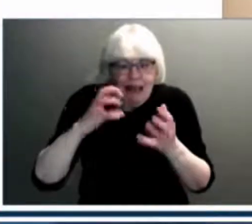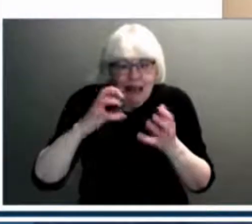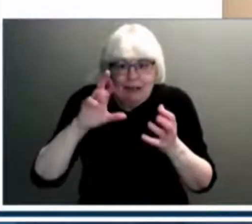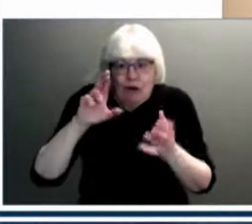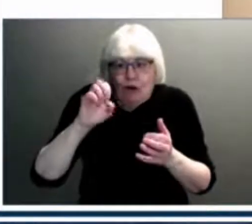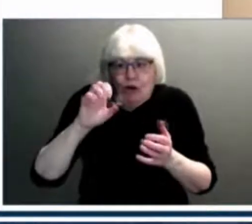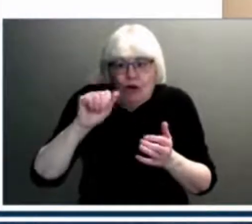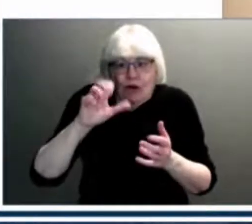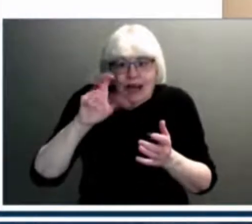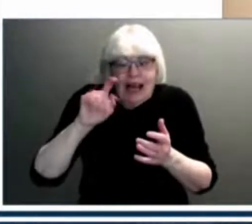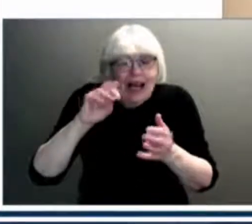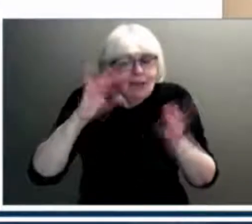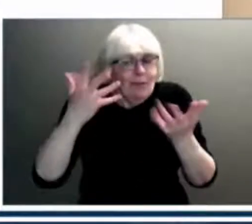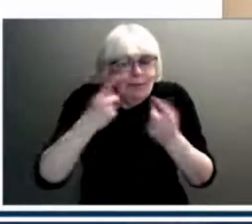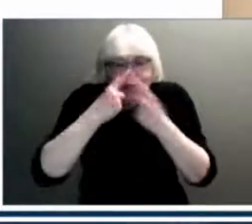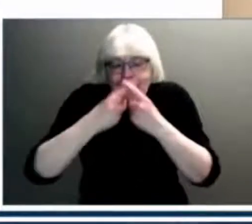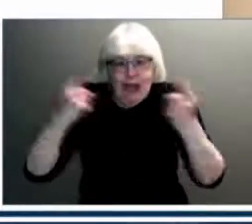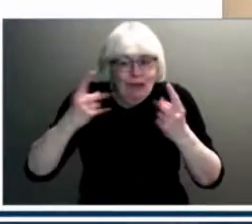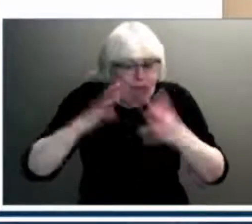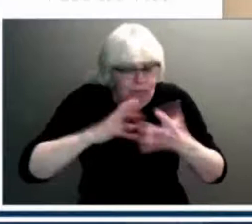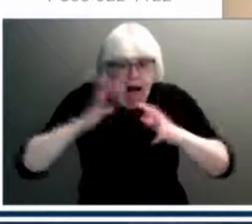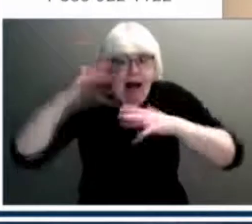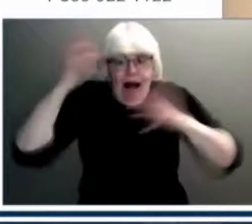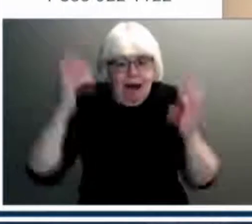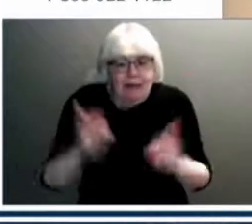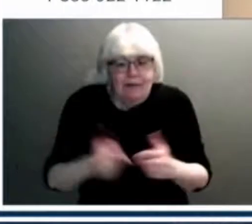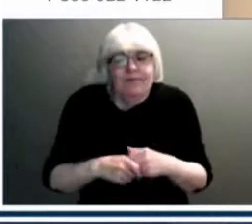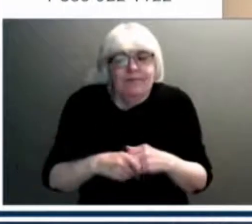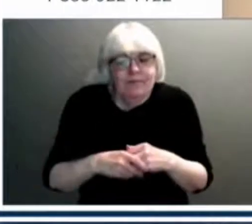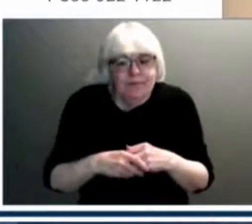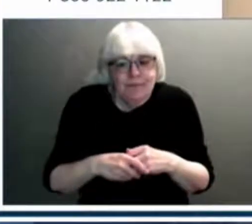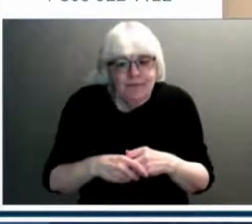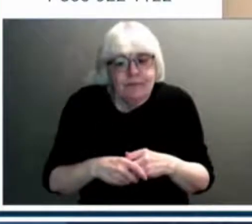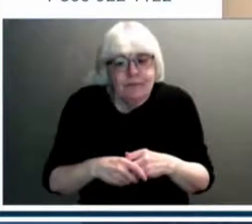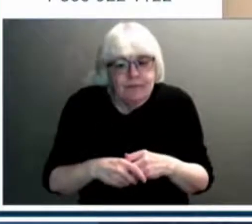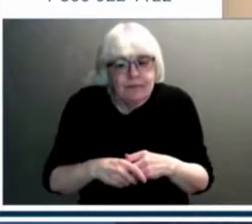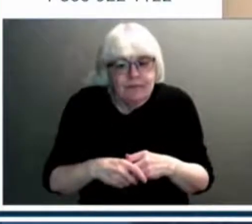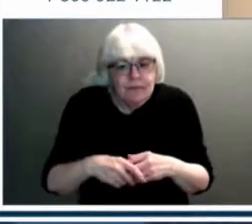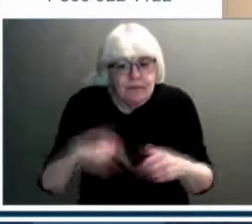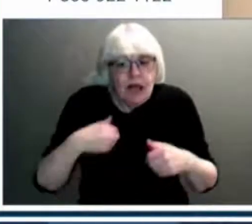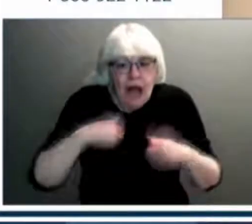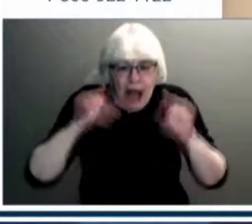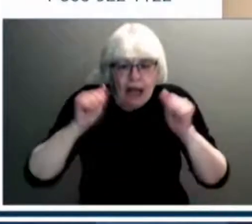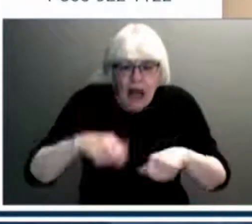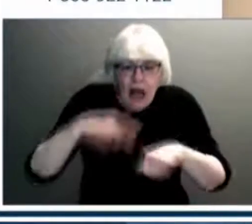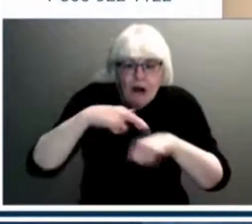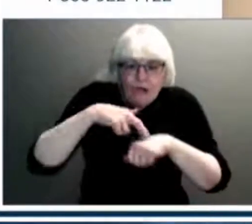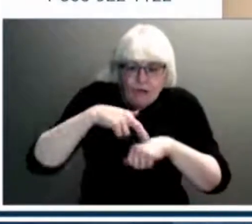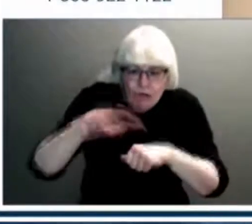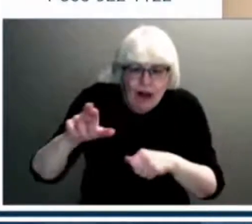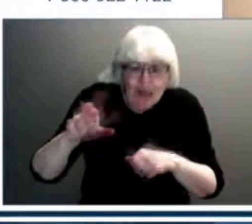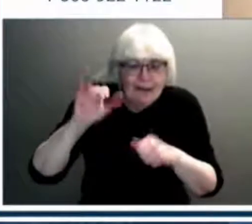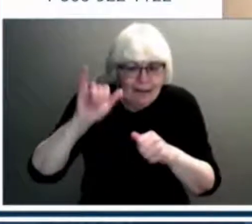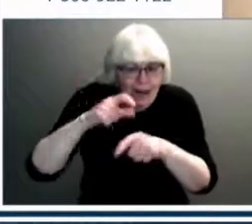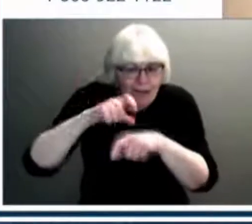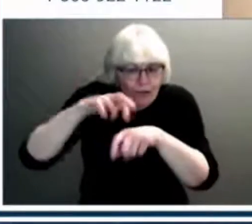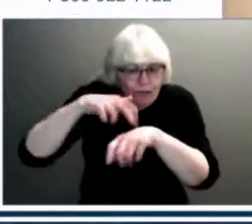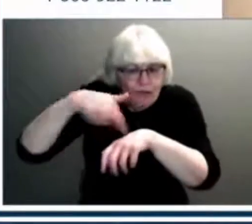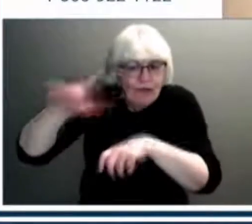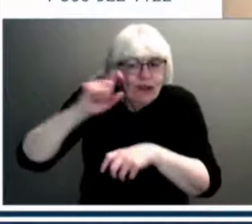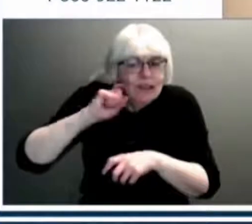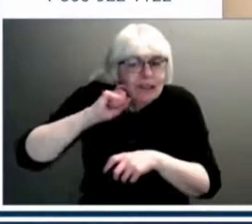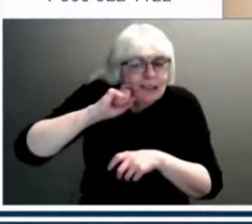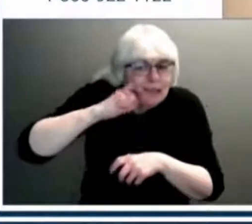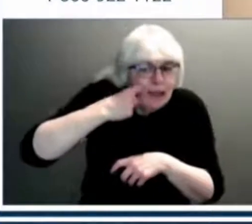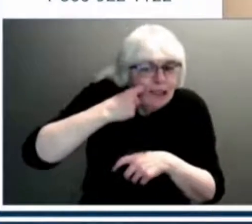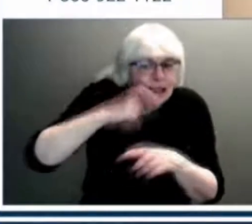care providers that they can have an urgent referral to specialists, including allergists, for an assessment. And when I know in the experience